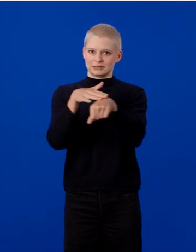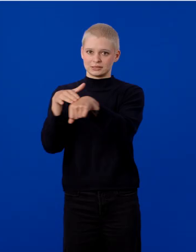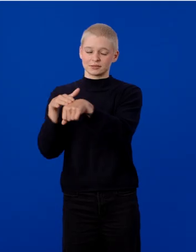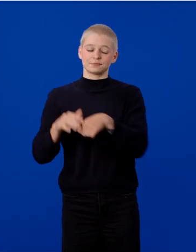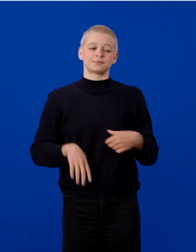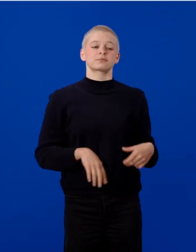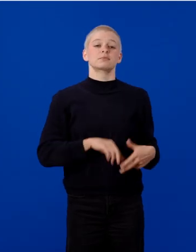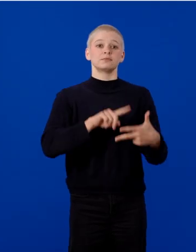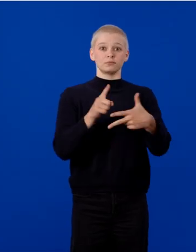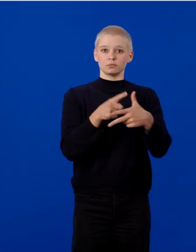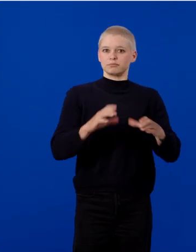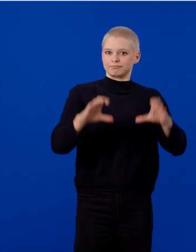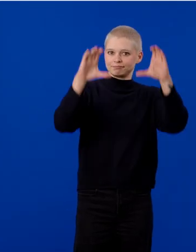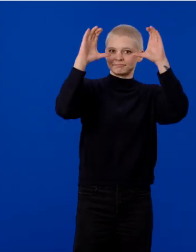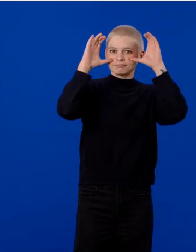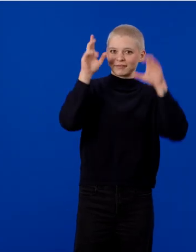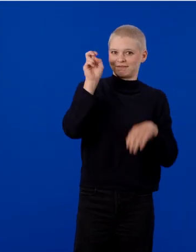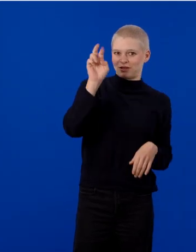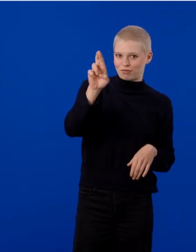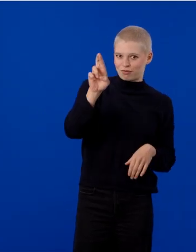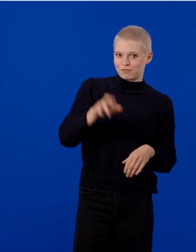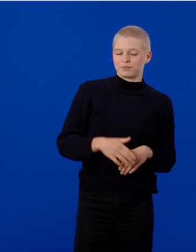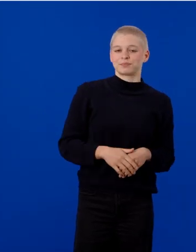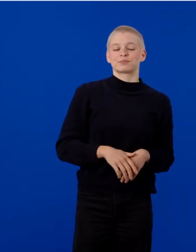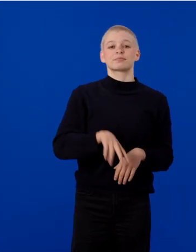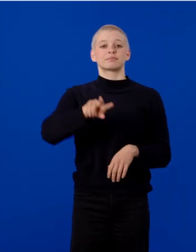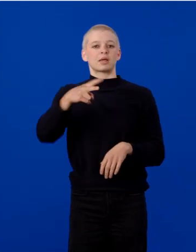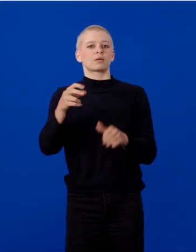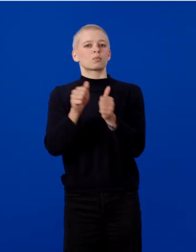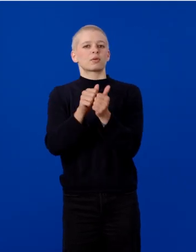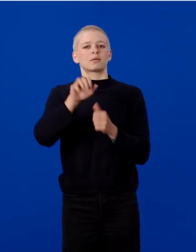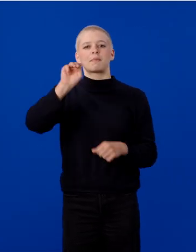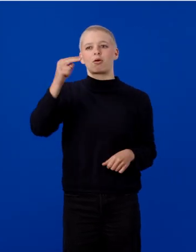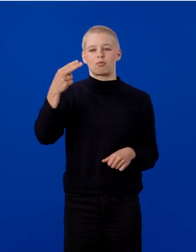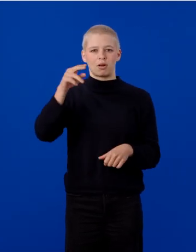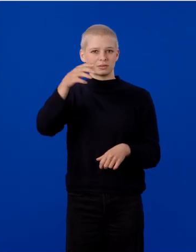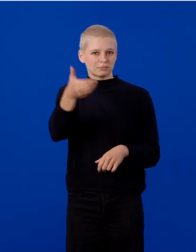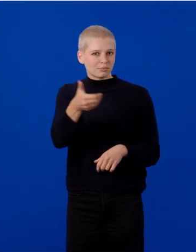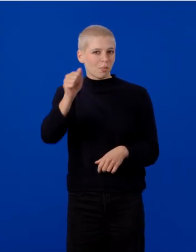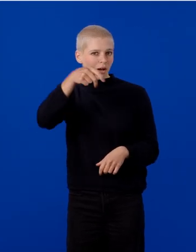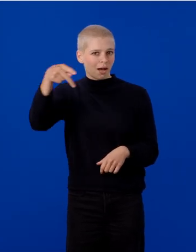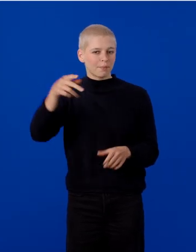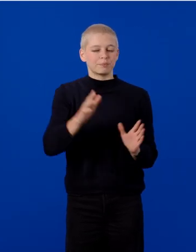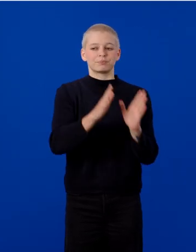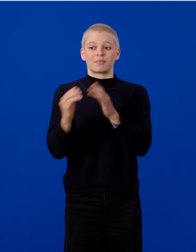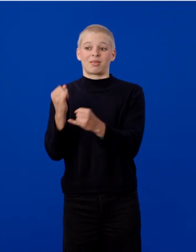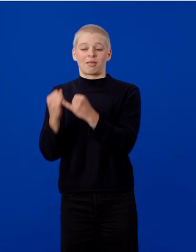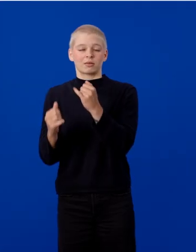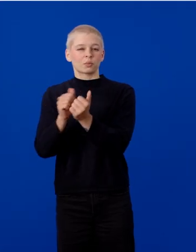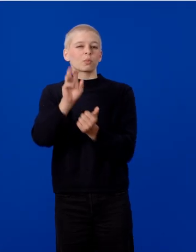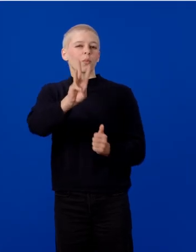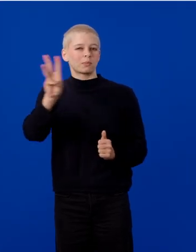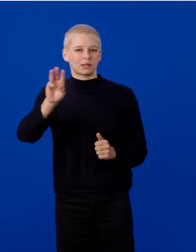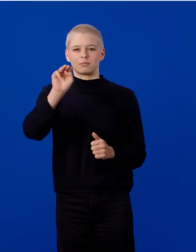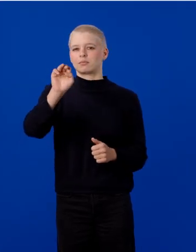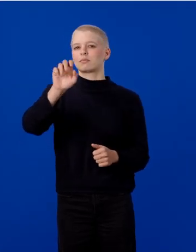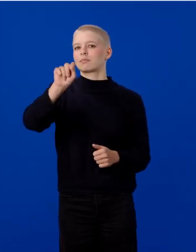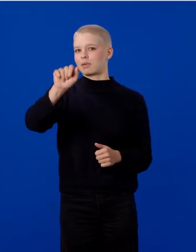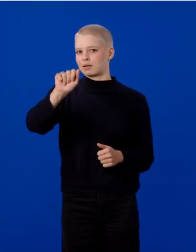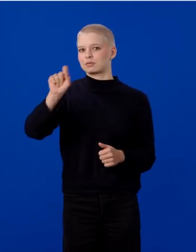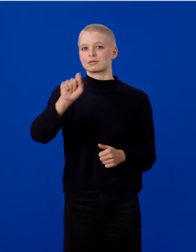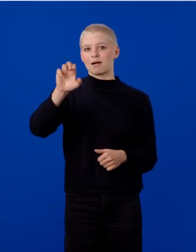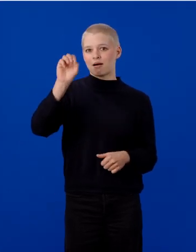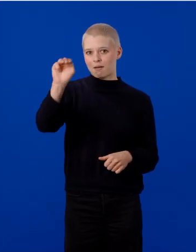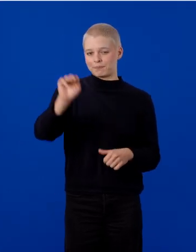put on their headset. The second is within the Horizon mobile app. And last is on the web at meta.com.